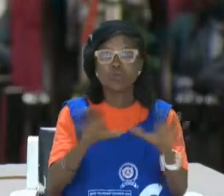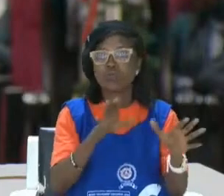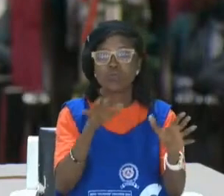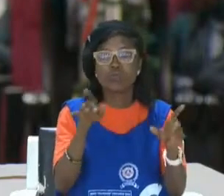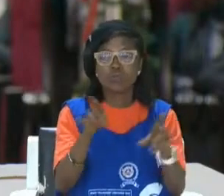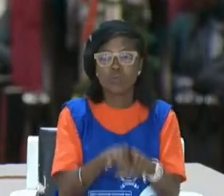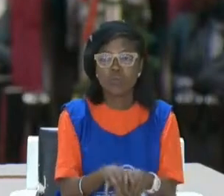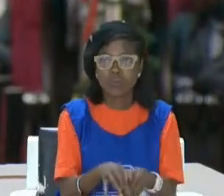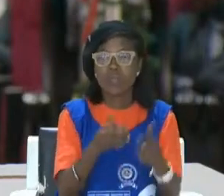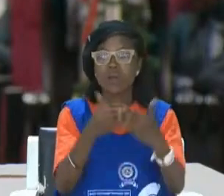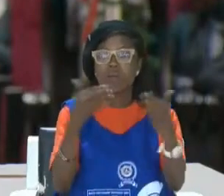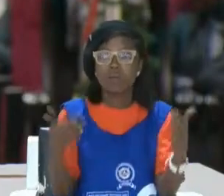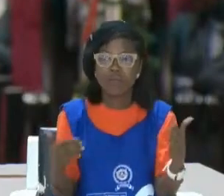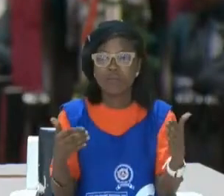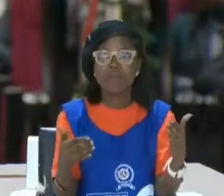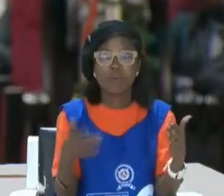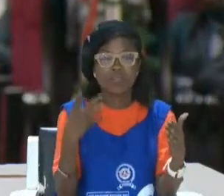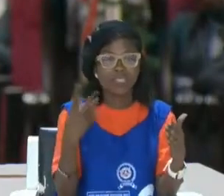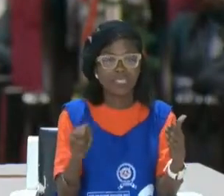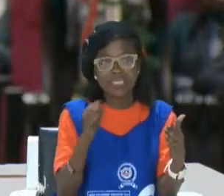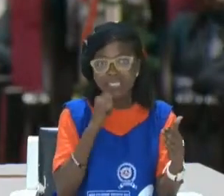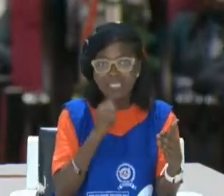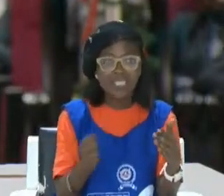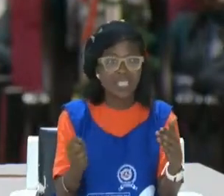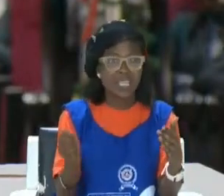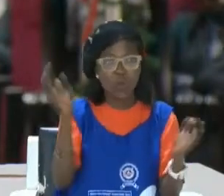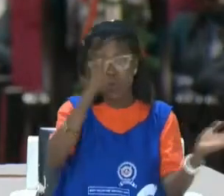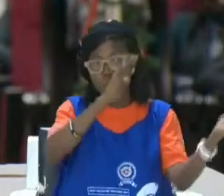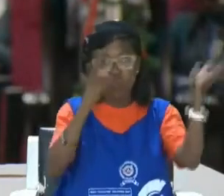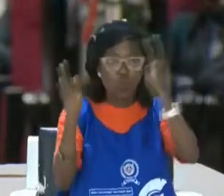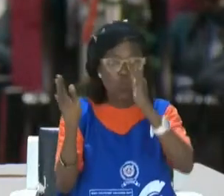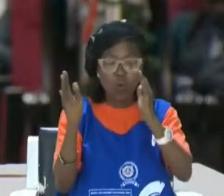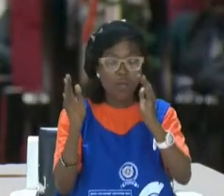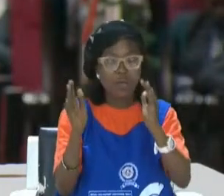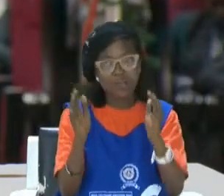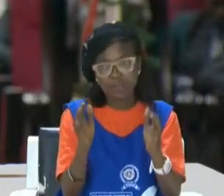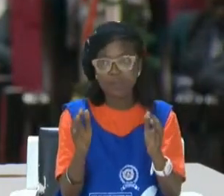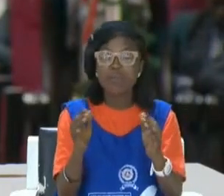before the wind blows all your secret into the open,